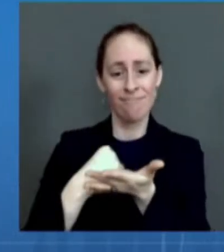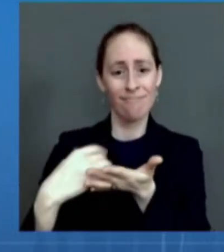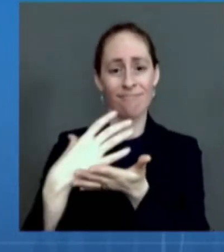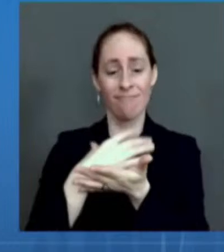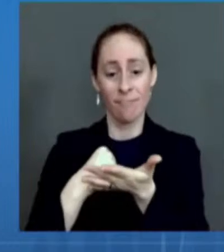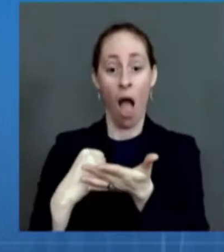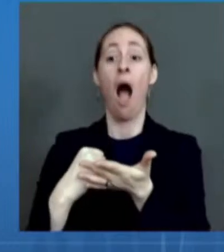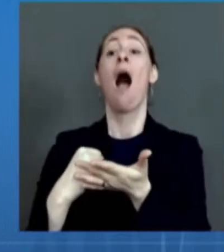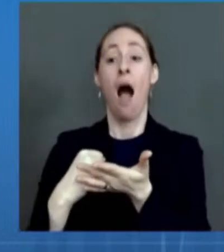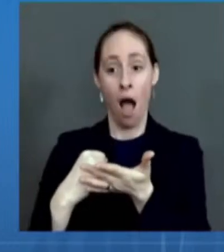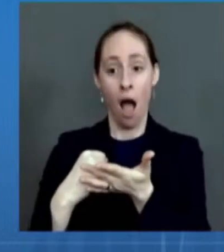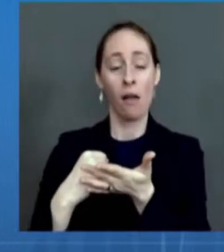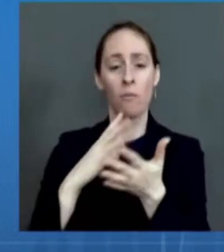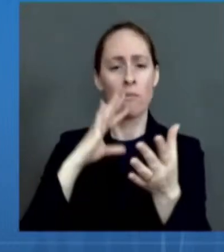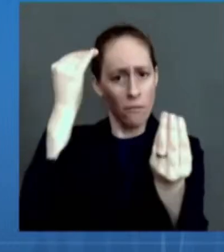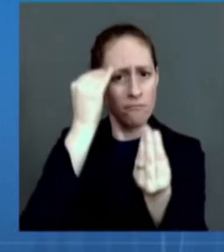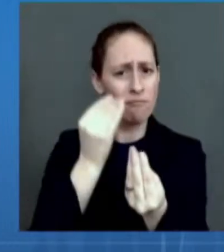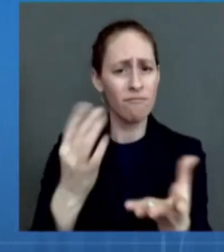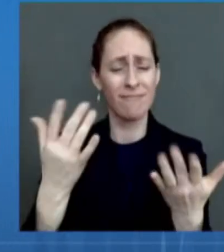at CBS News.